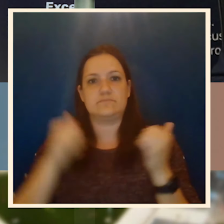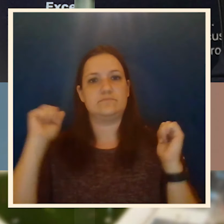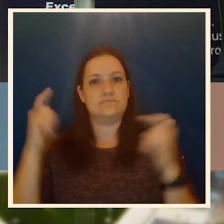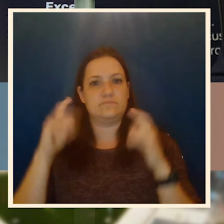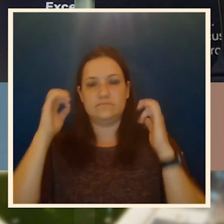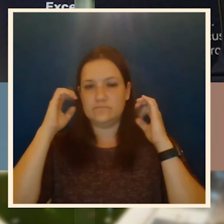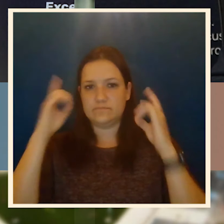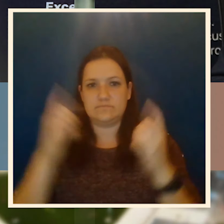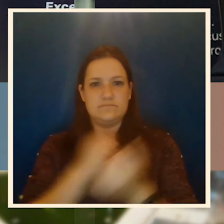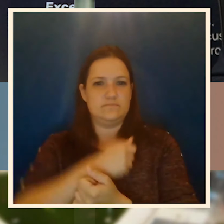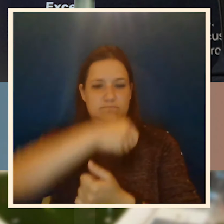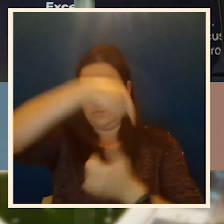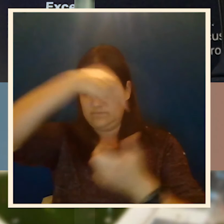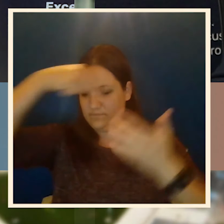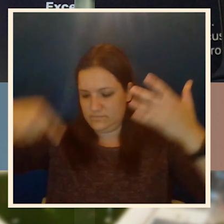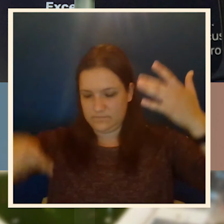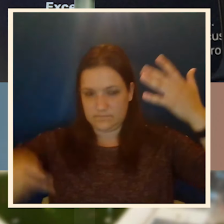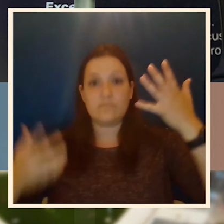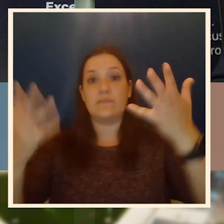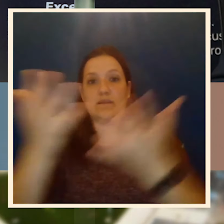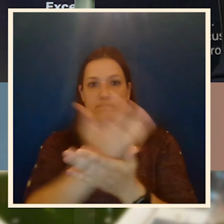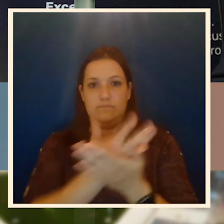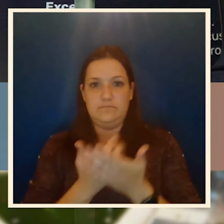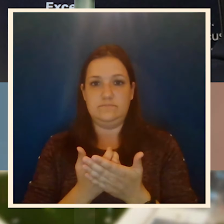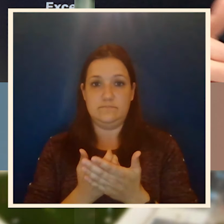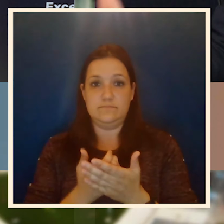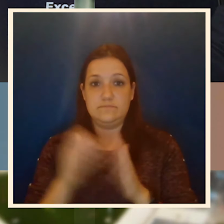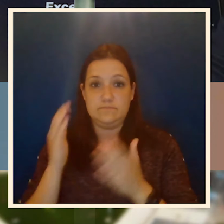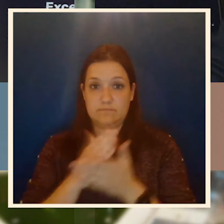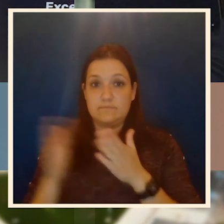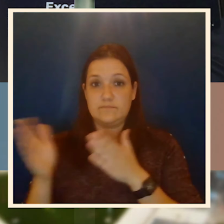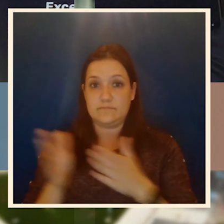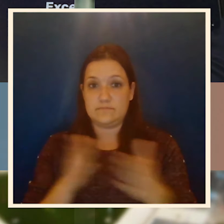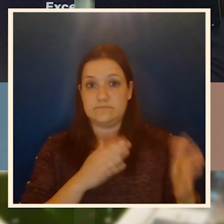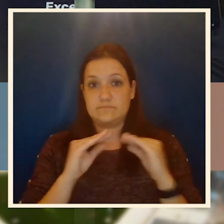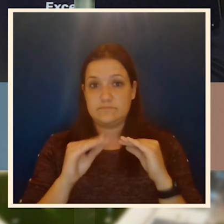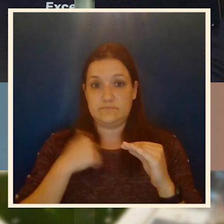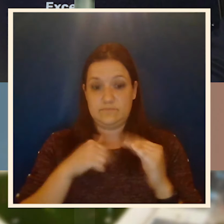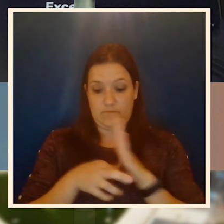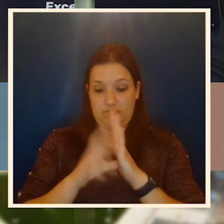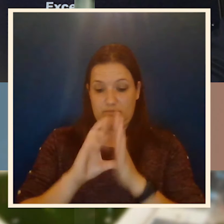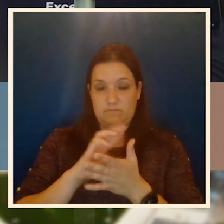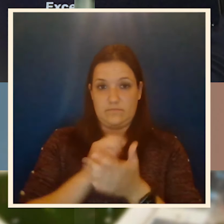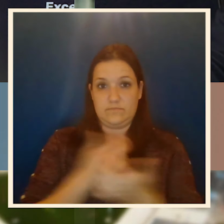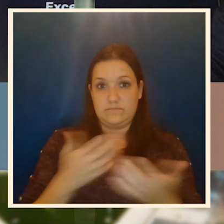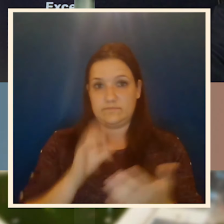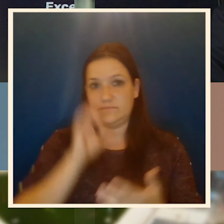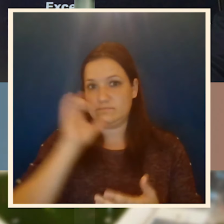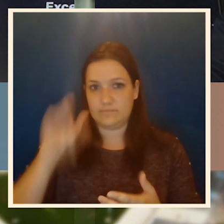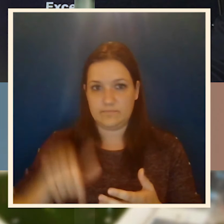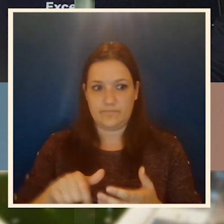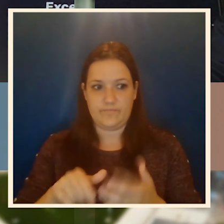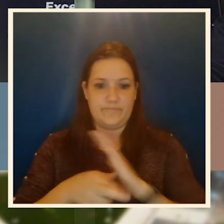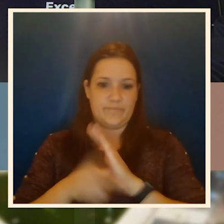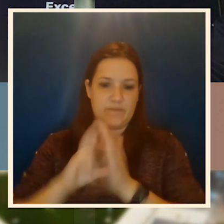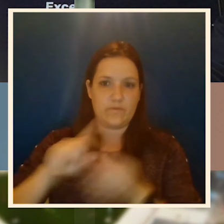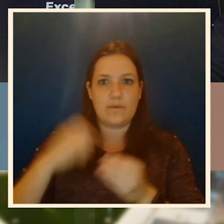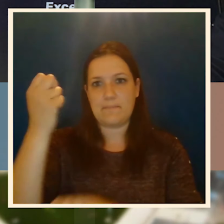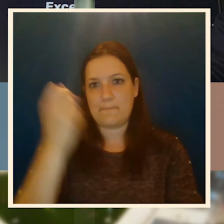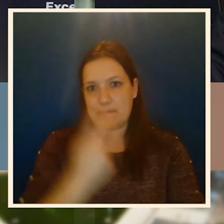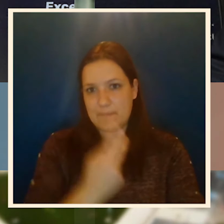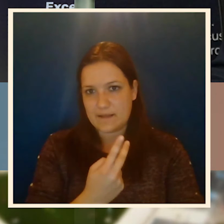submitted as part of your plan of correction so we can review all that and not have to review it when we come back in a few weeks in